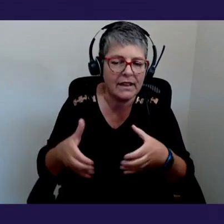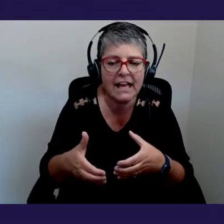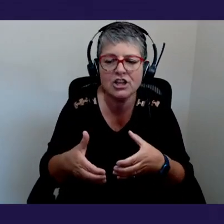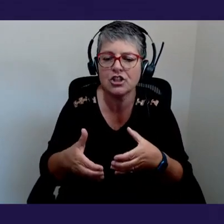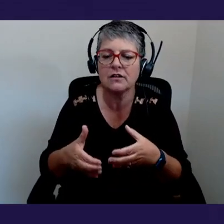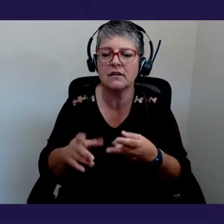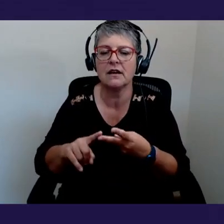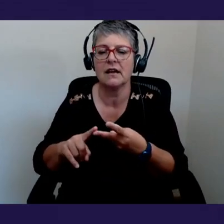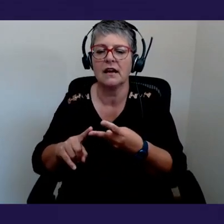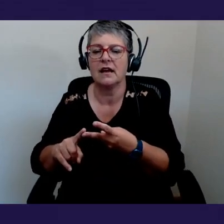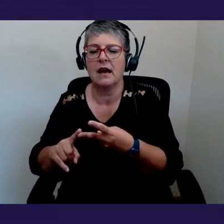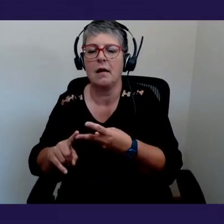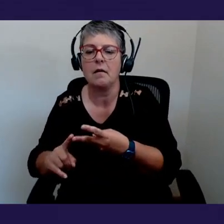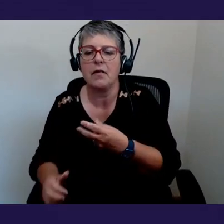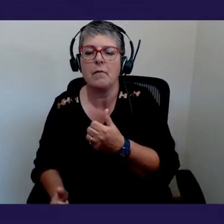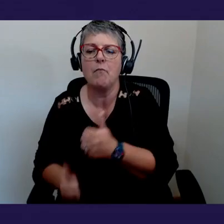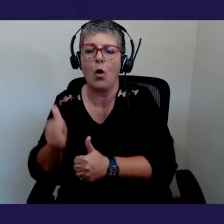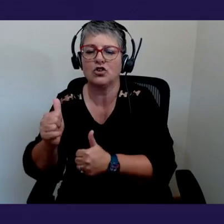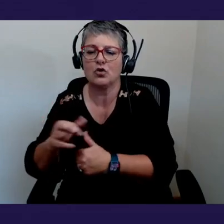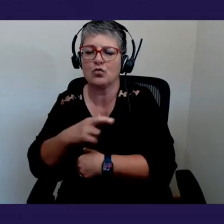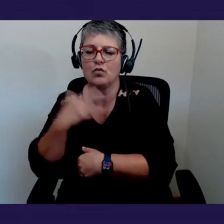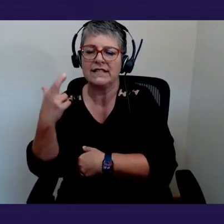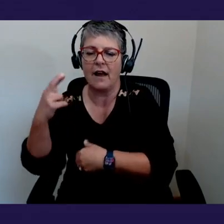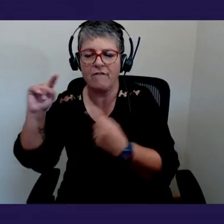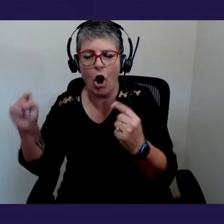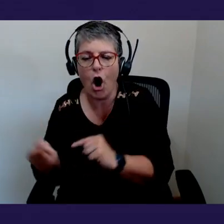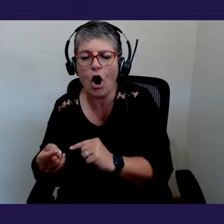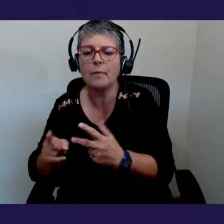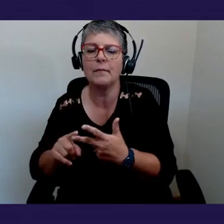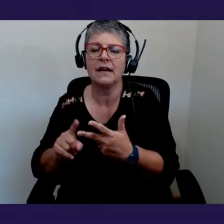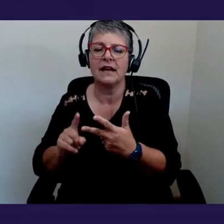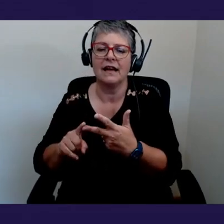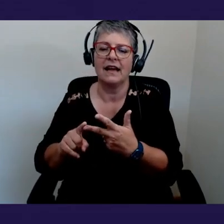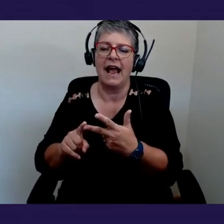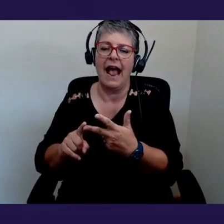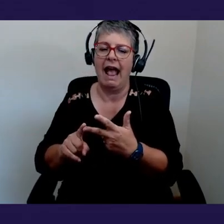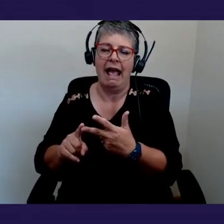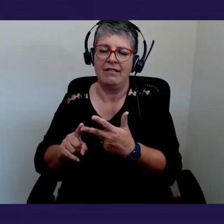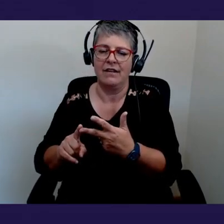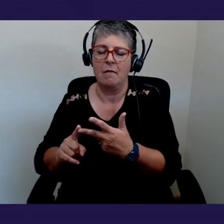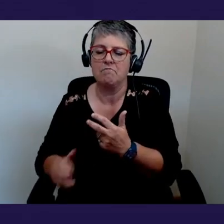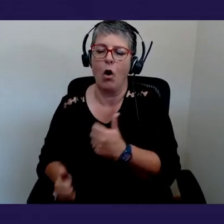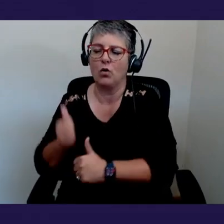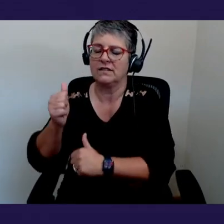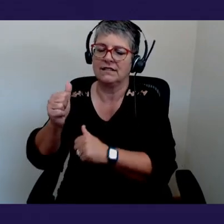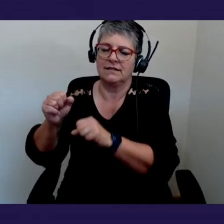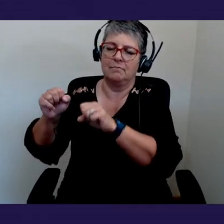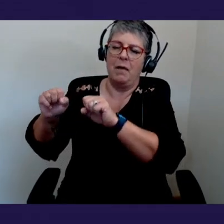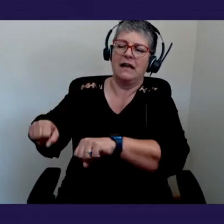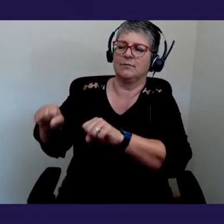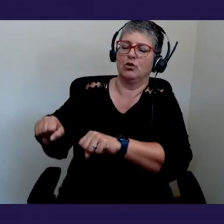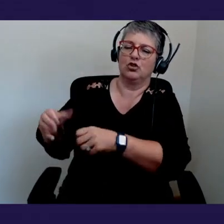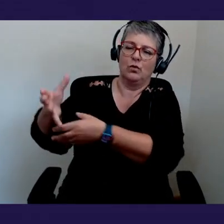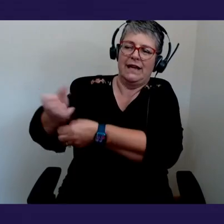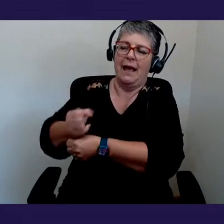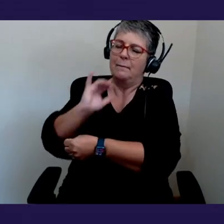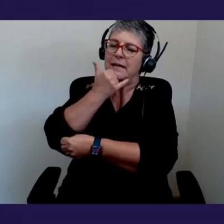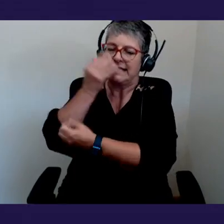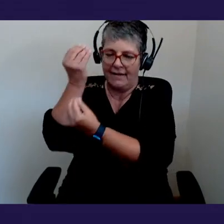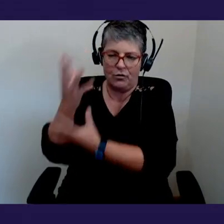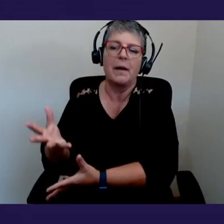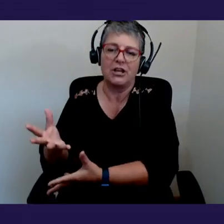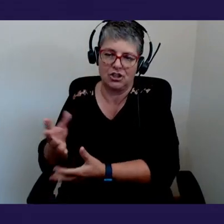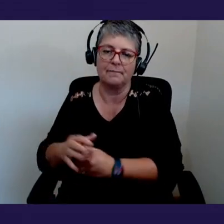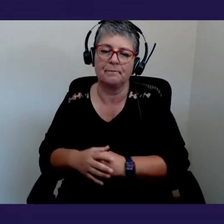to misinformation. And we need guidance on being able to design interventions that can be delivered in the information environments where people already access and trust